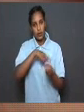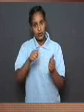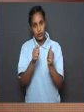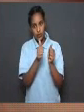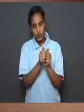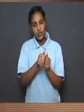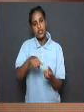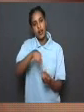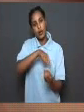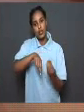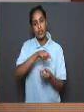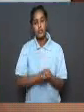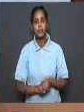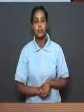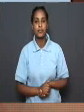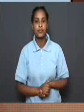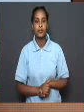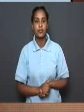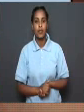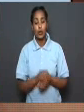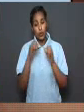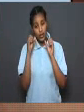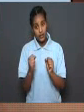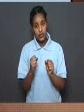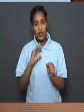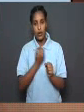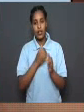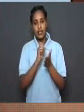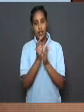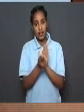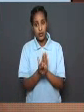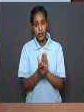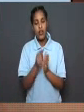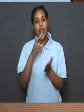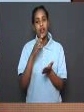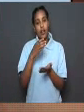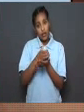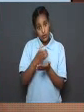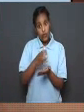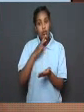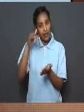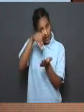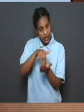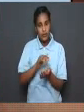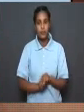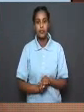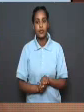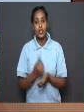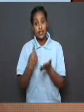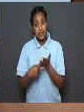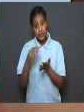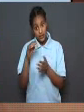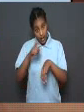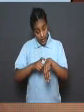its surroundings. We can use our example of a glass of water again, but this